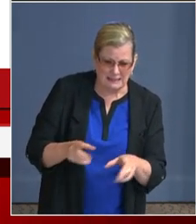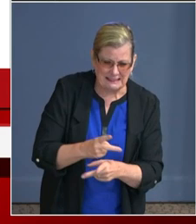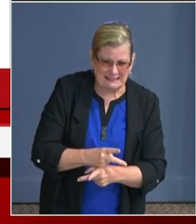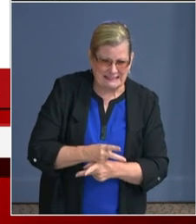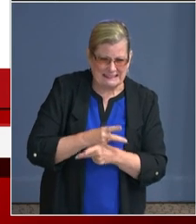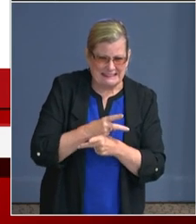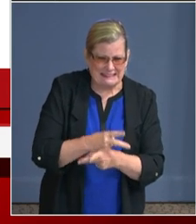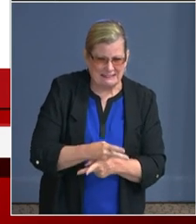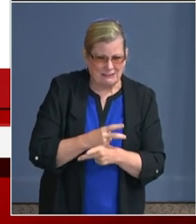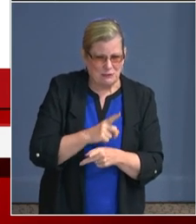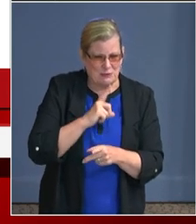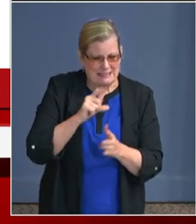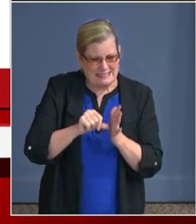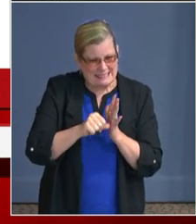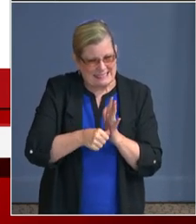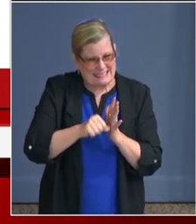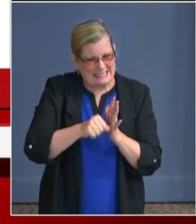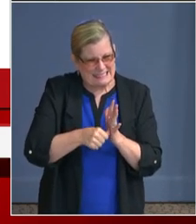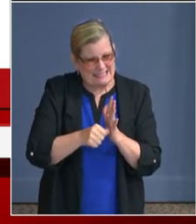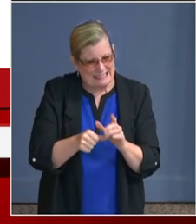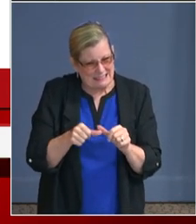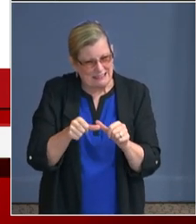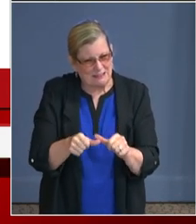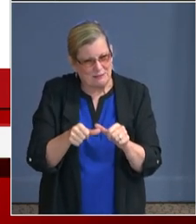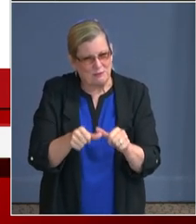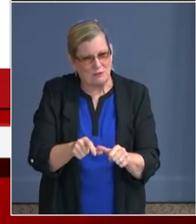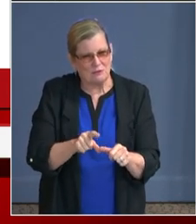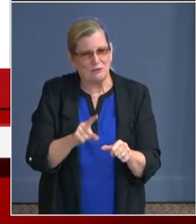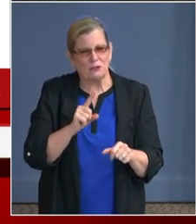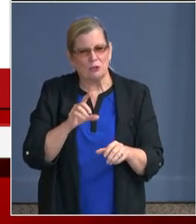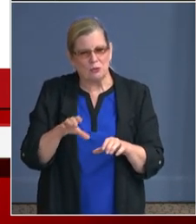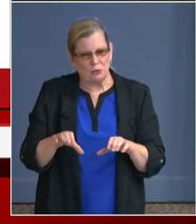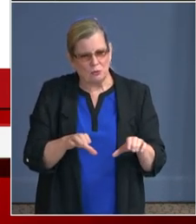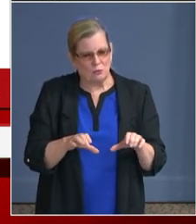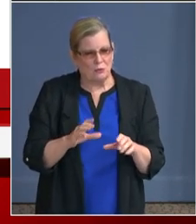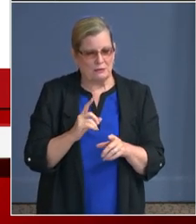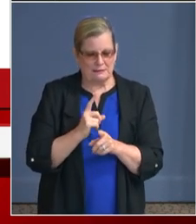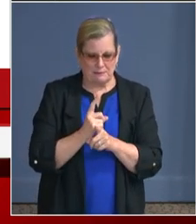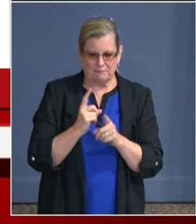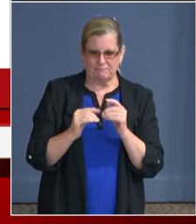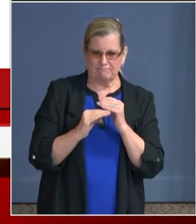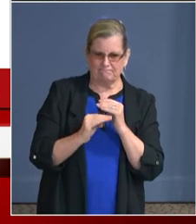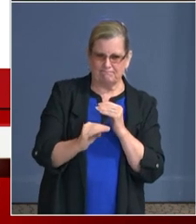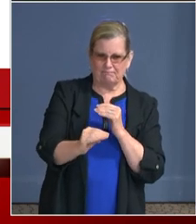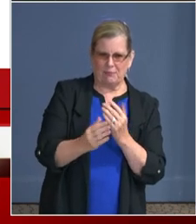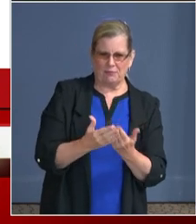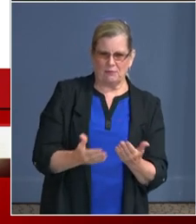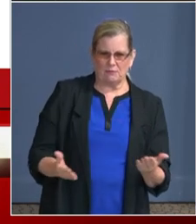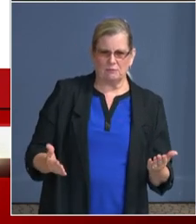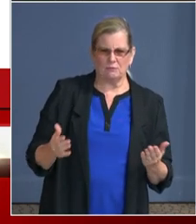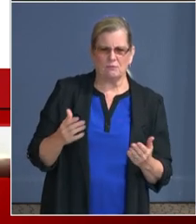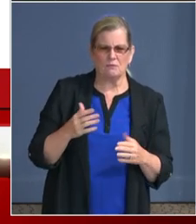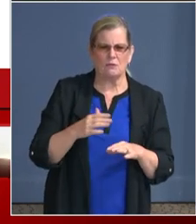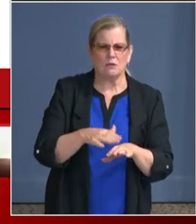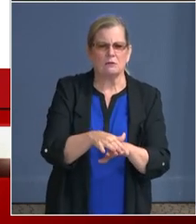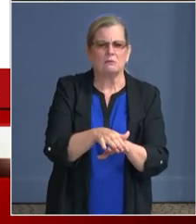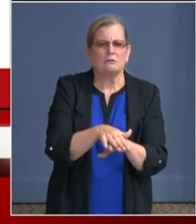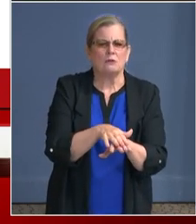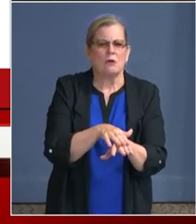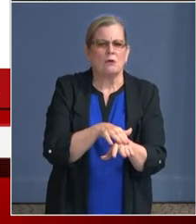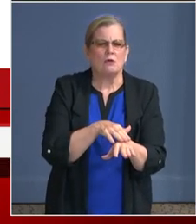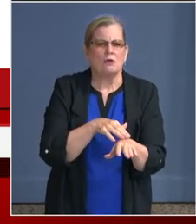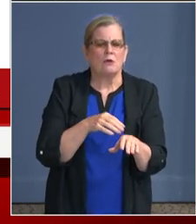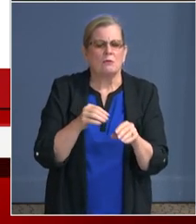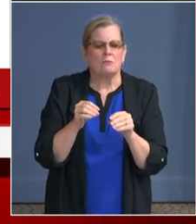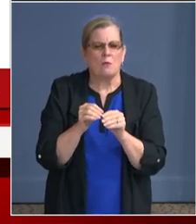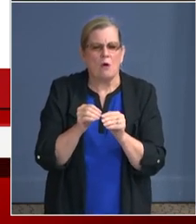we have to recommit ourselves to doing those things as we slowly turn on more activity